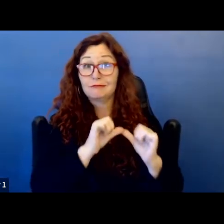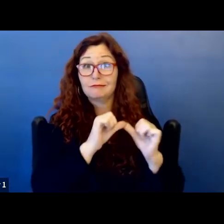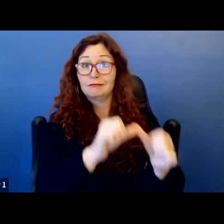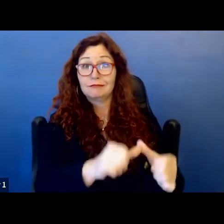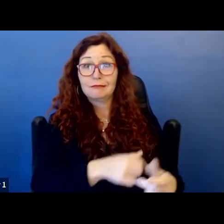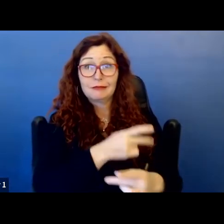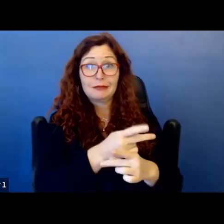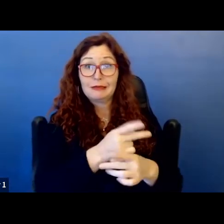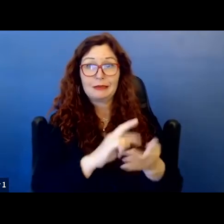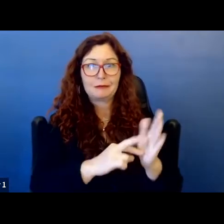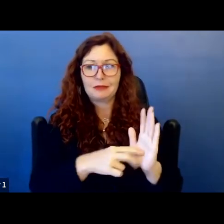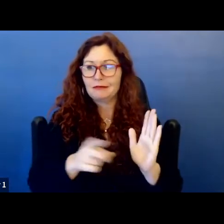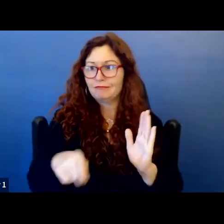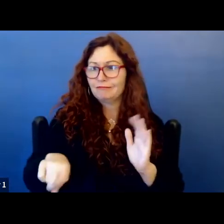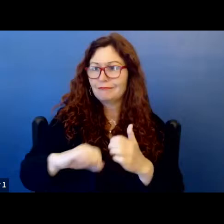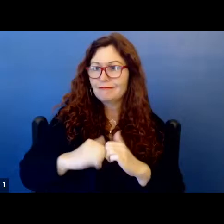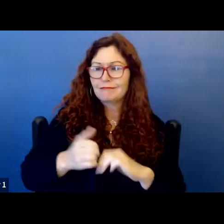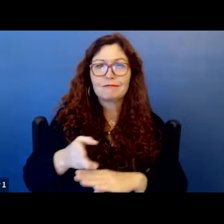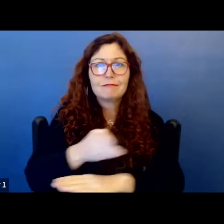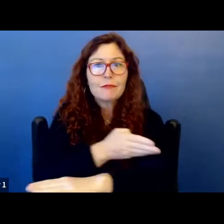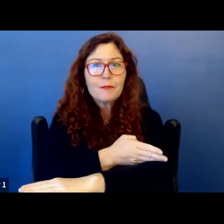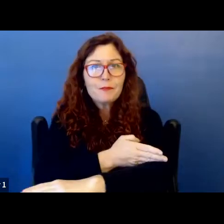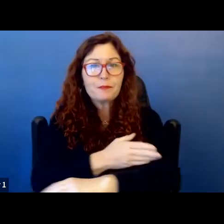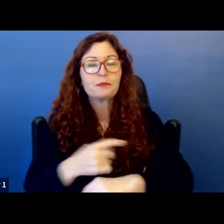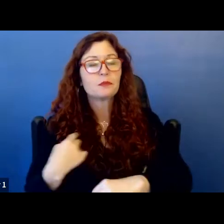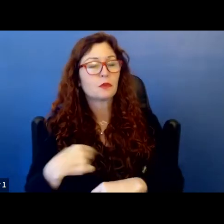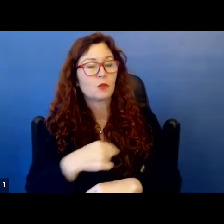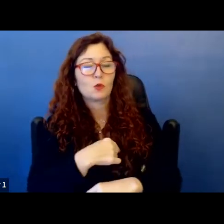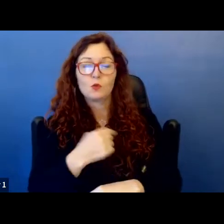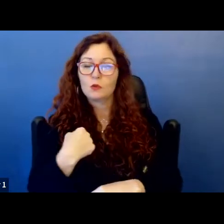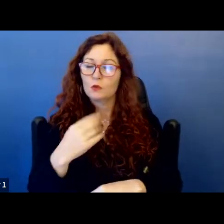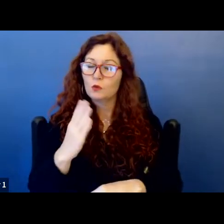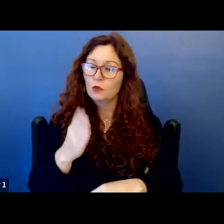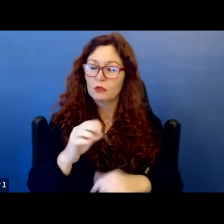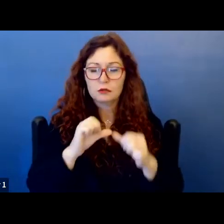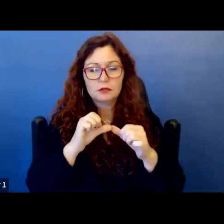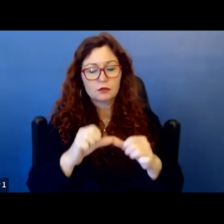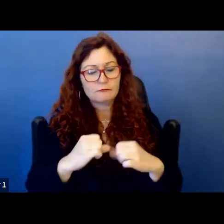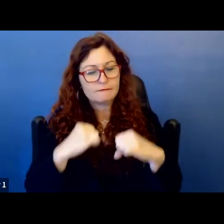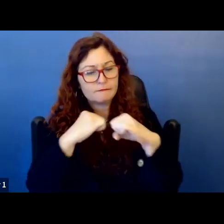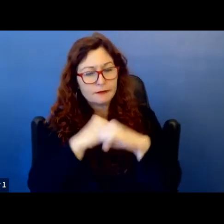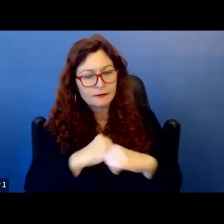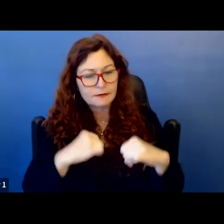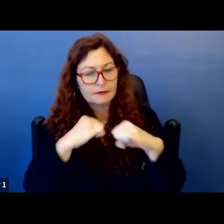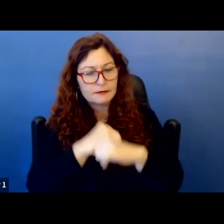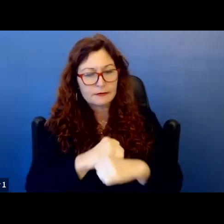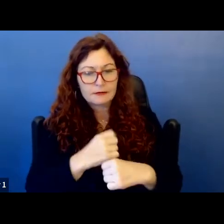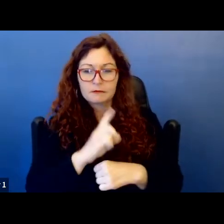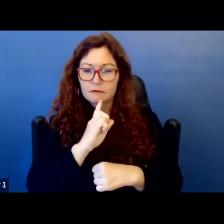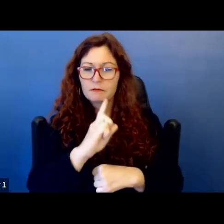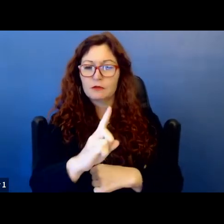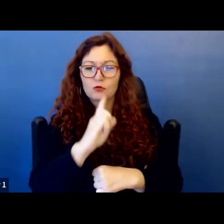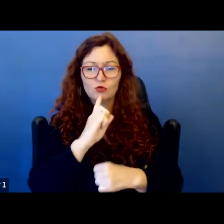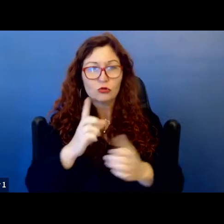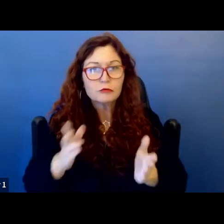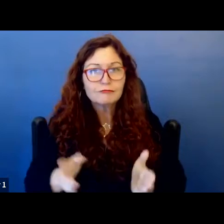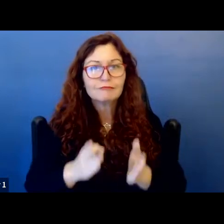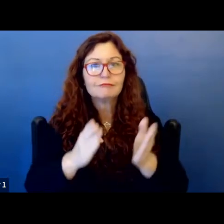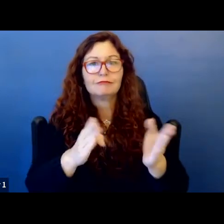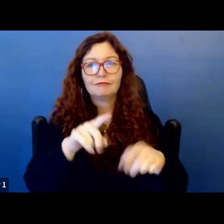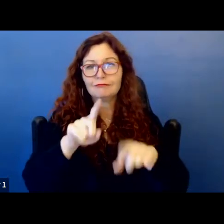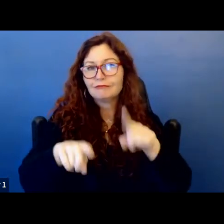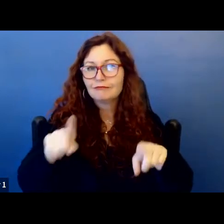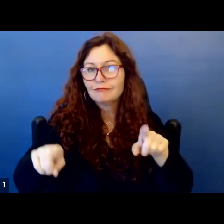workforce nabtu will continue to oppose efforts that undermine diversification and construction and defeat anti-diversity or